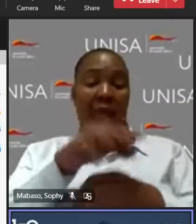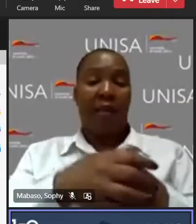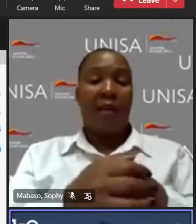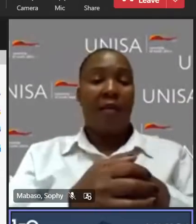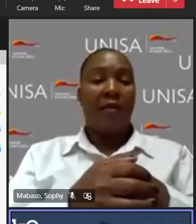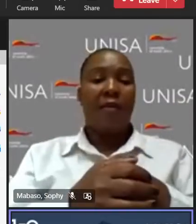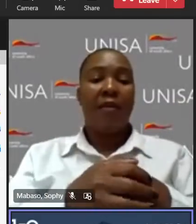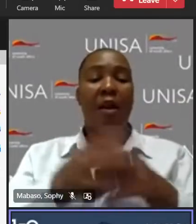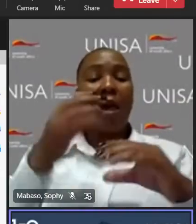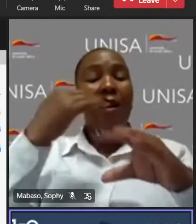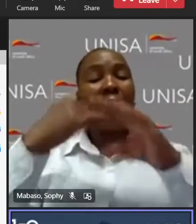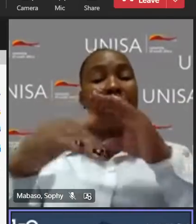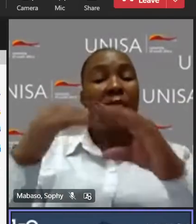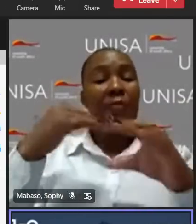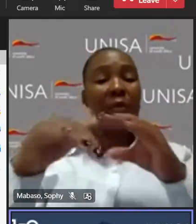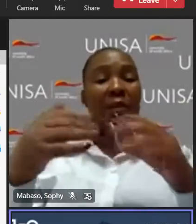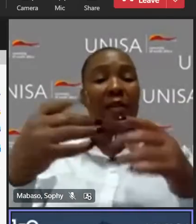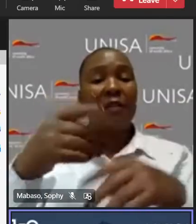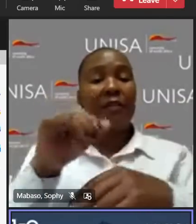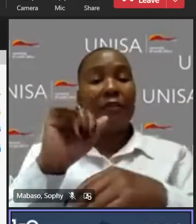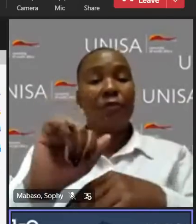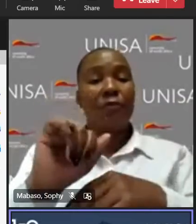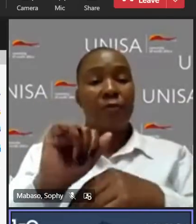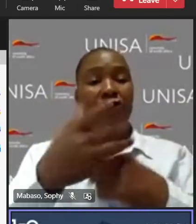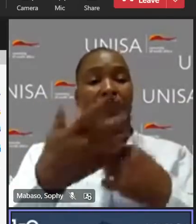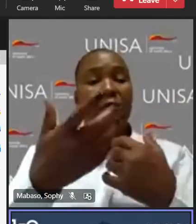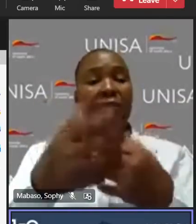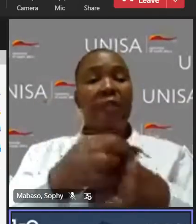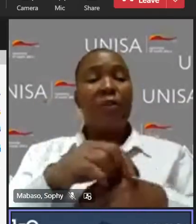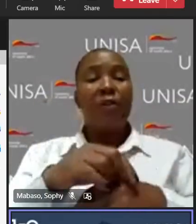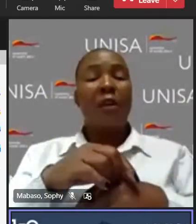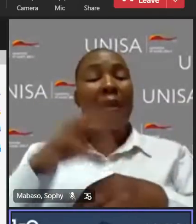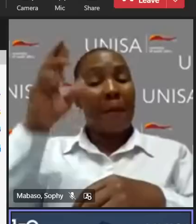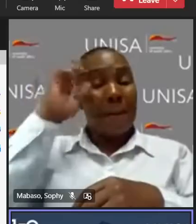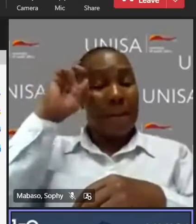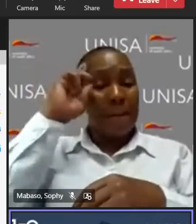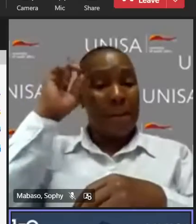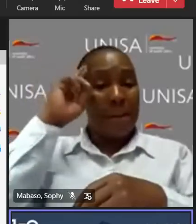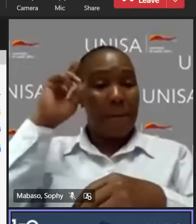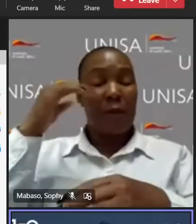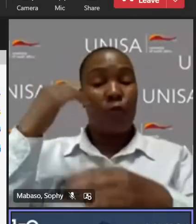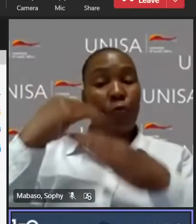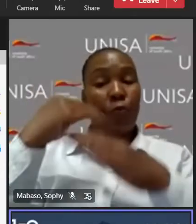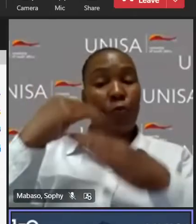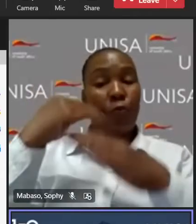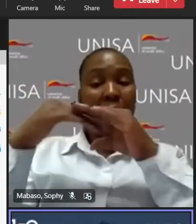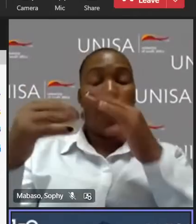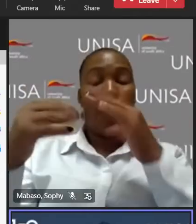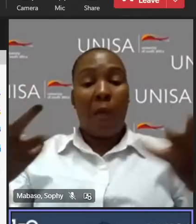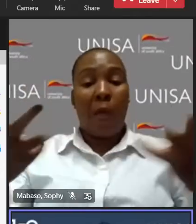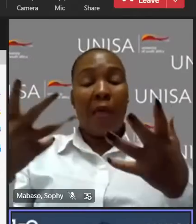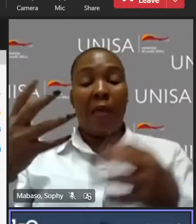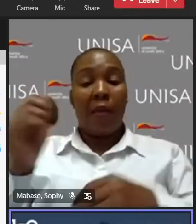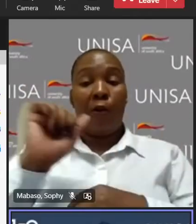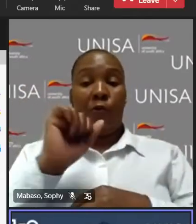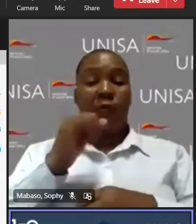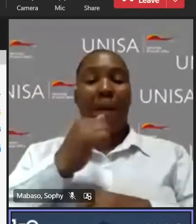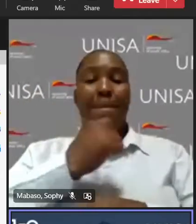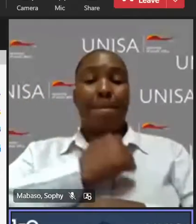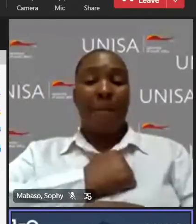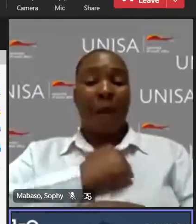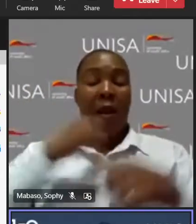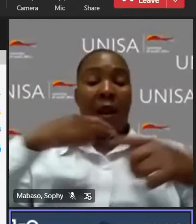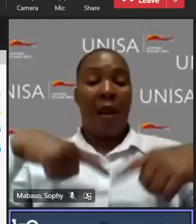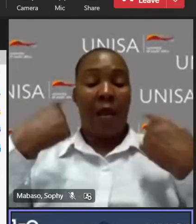Your email address will be reflected. Remember, it will only be sent to your MyLife email address. As you can see, you